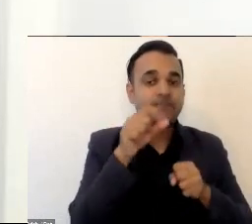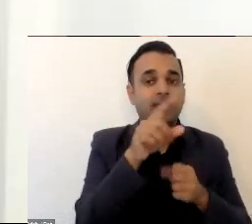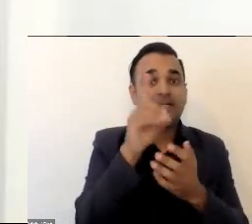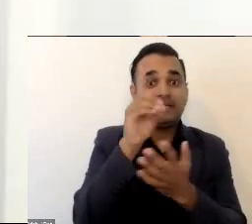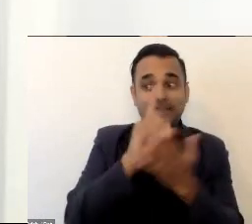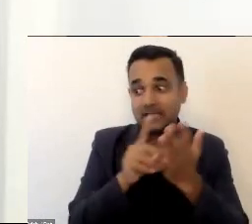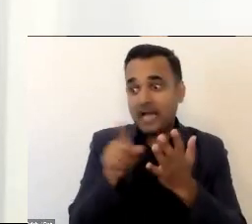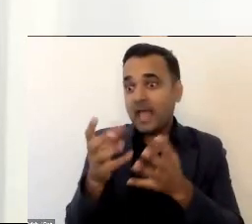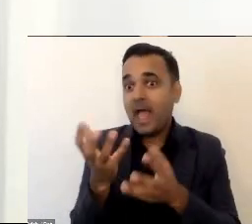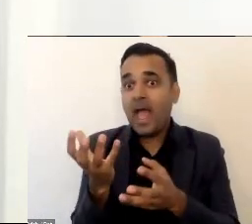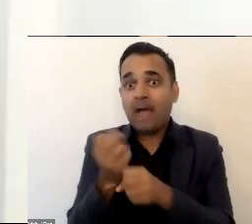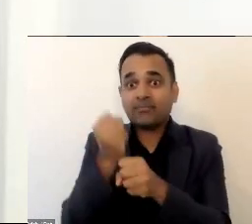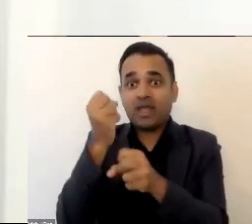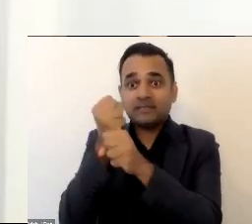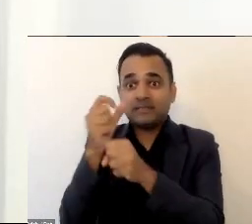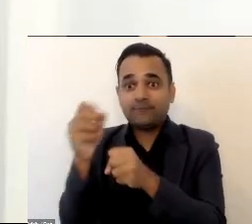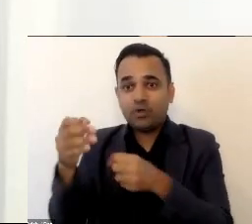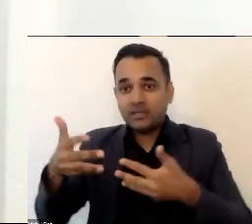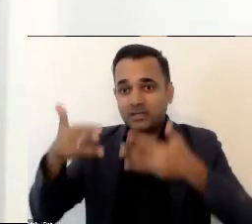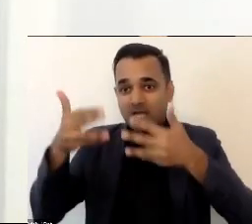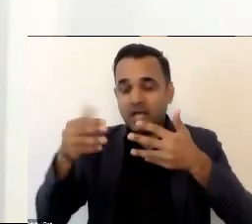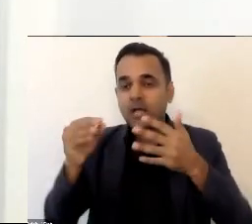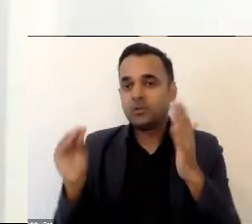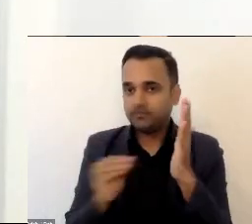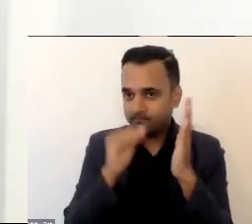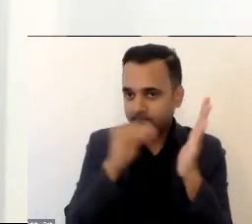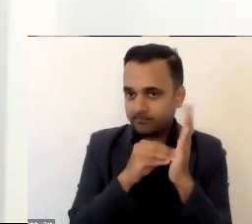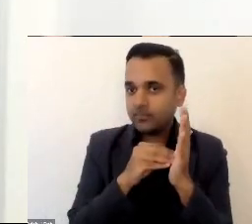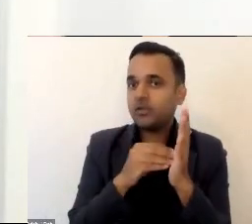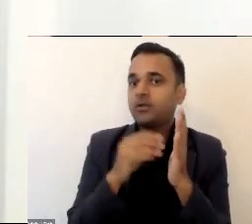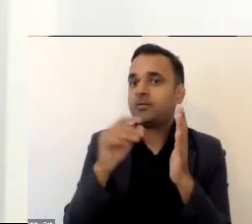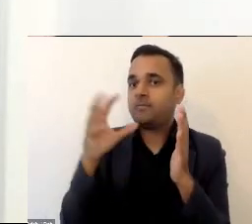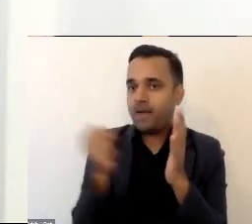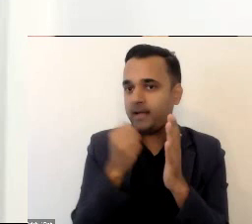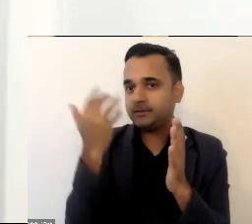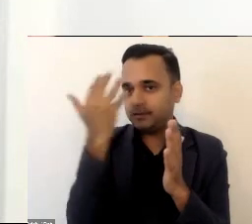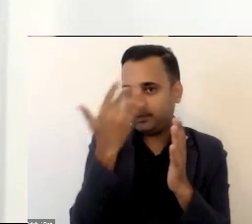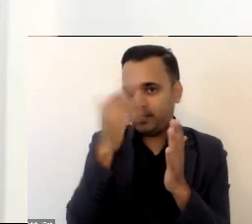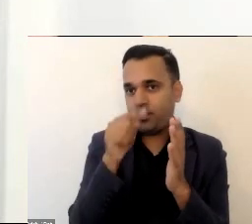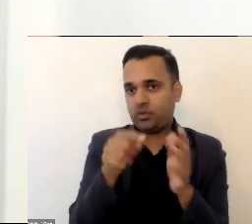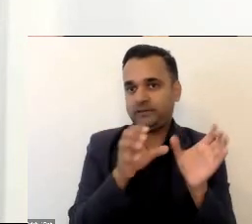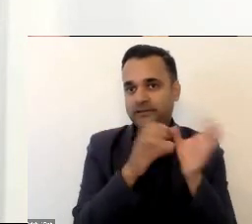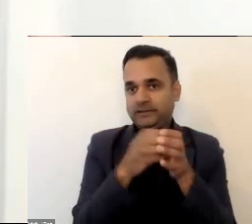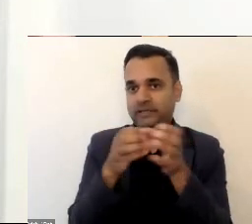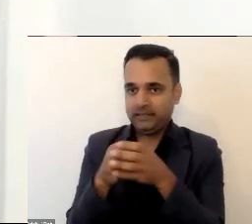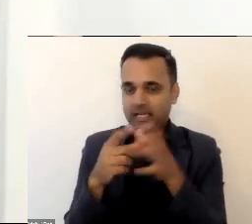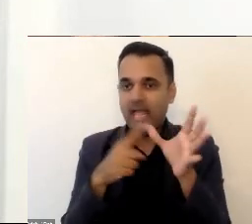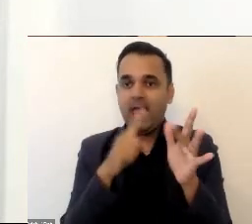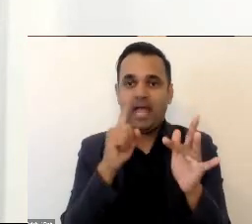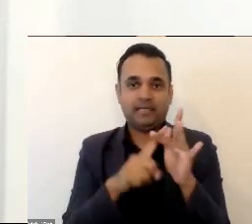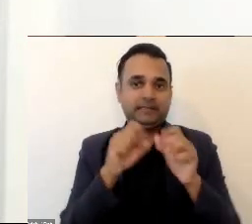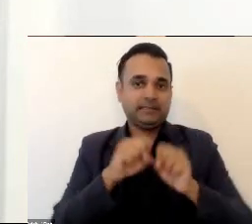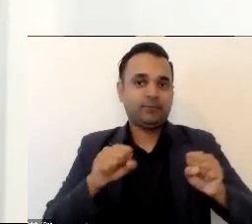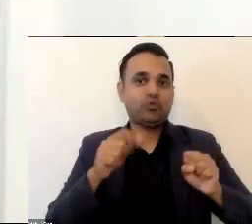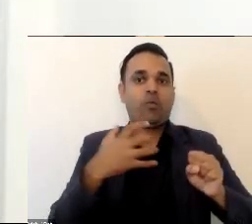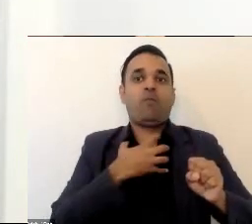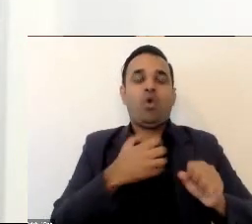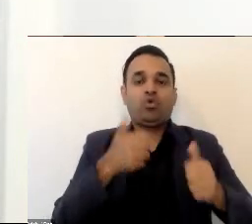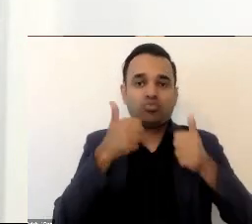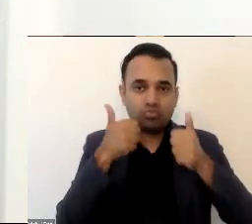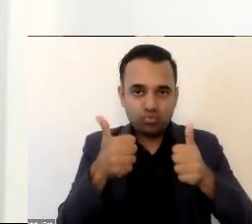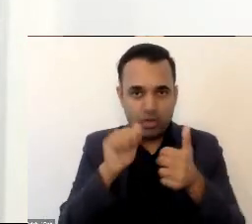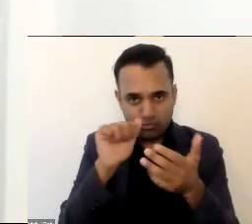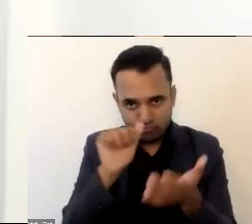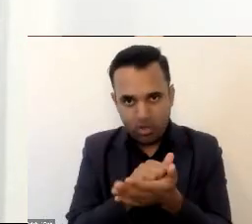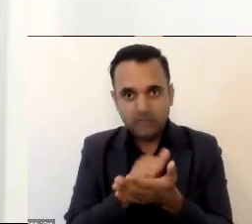at a few examples like that, where particular groups in the Australian community were being disadvantaged or discriminated